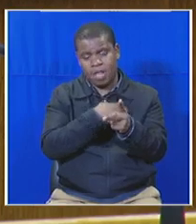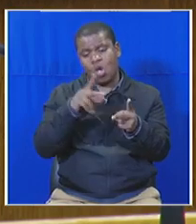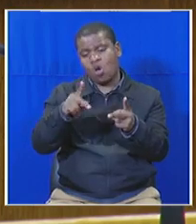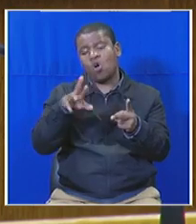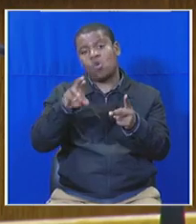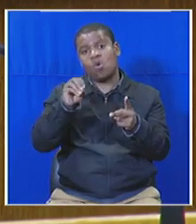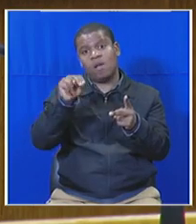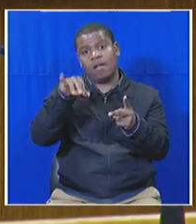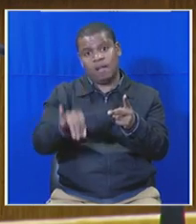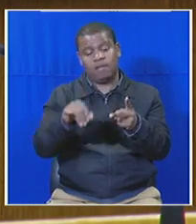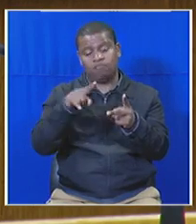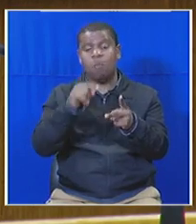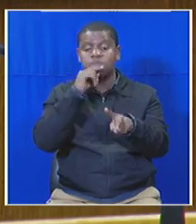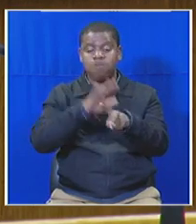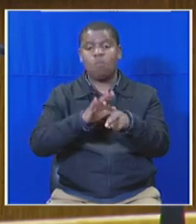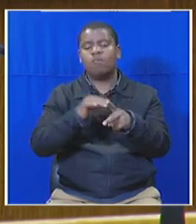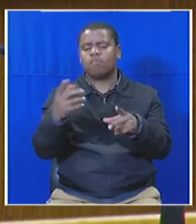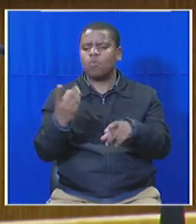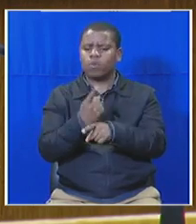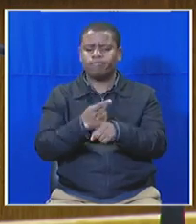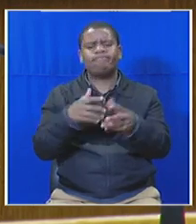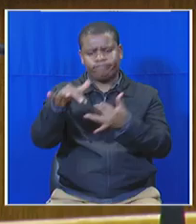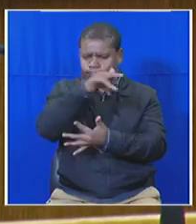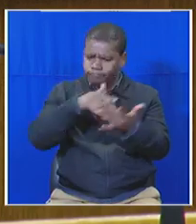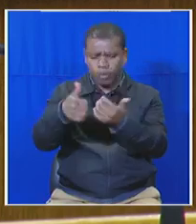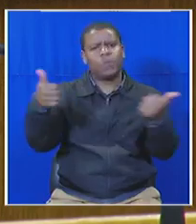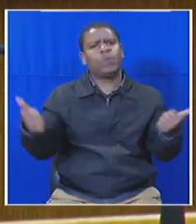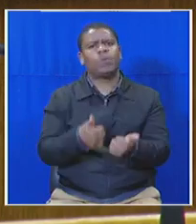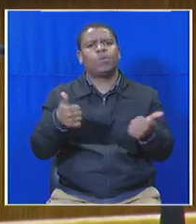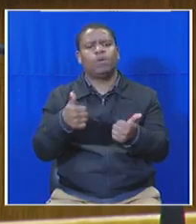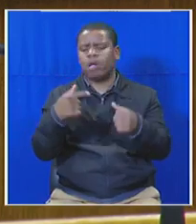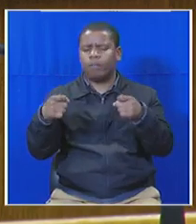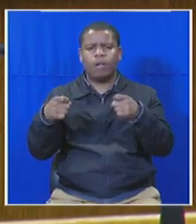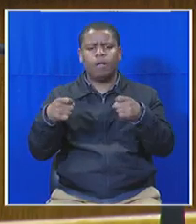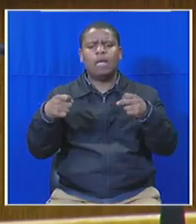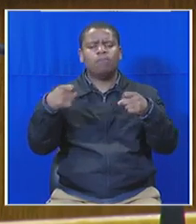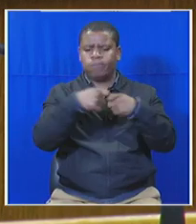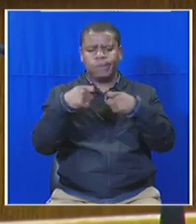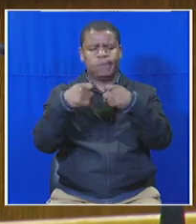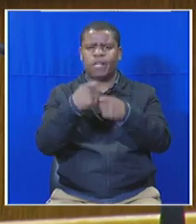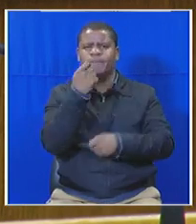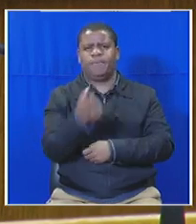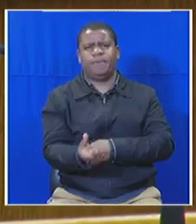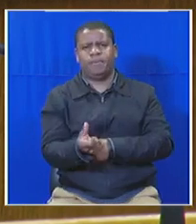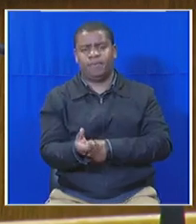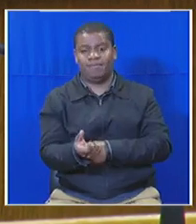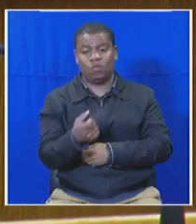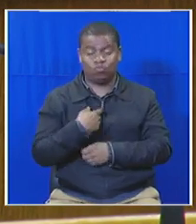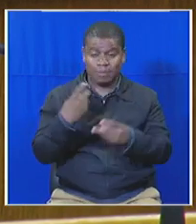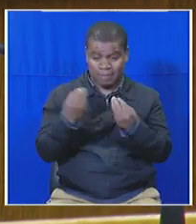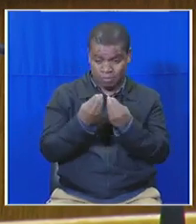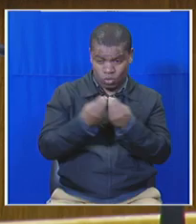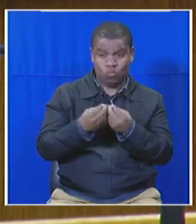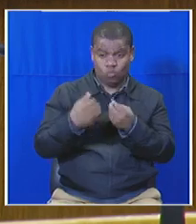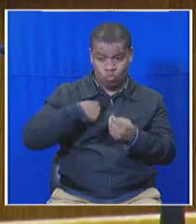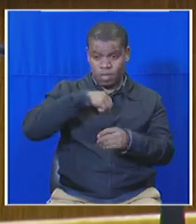harmonious working environment without tensions. This is something we should, as a lesson in